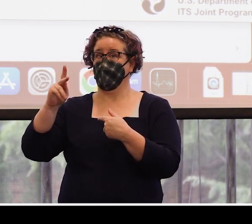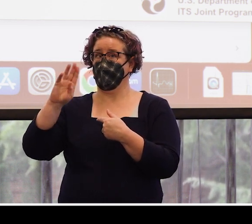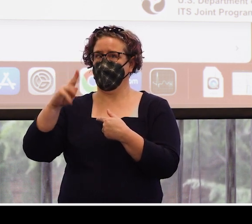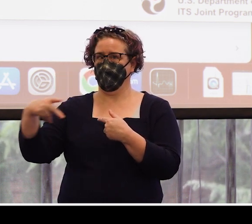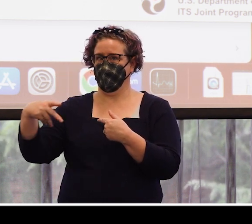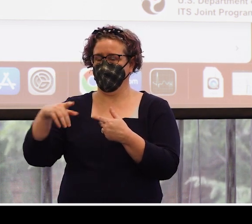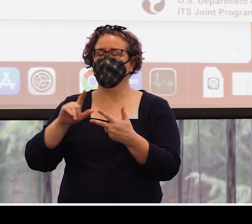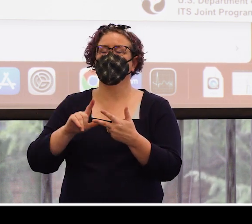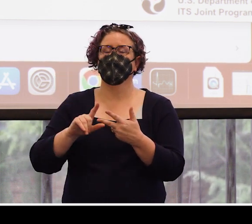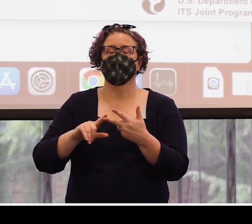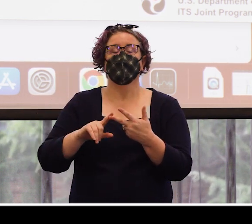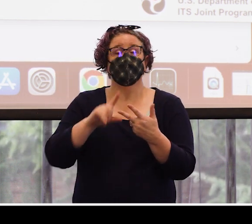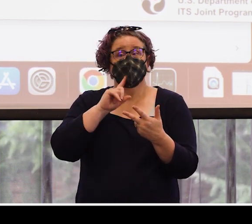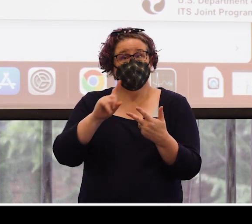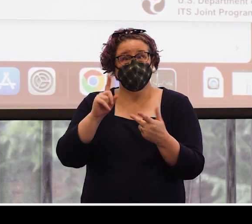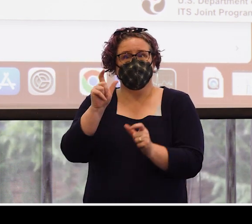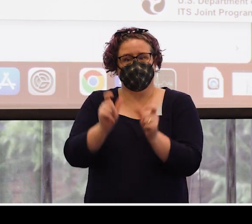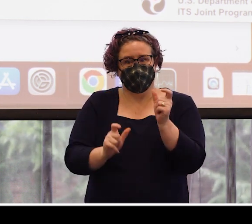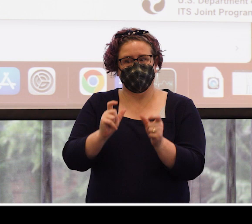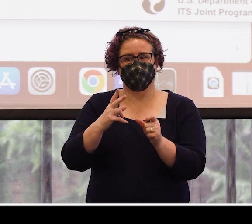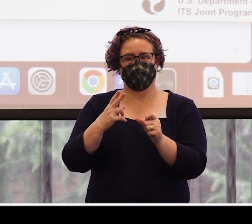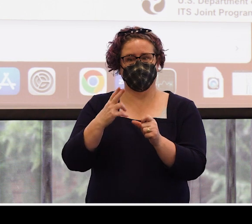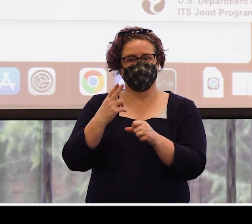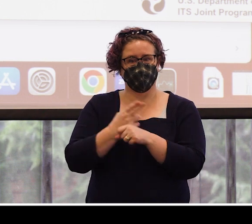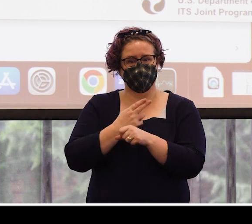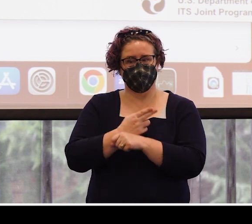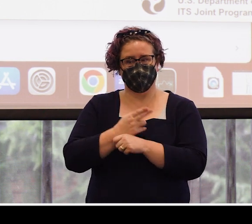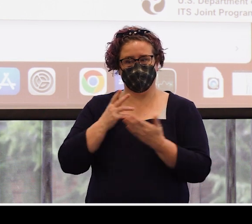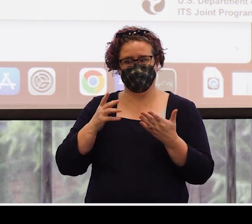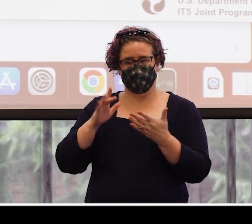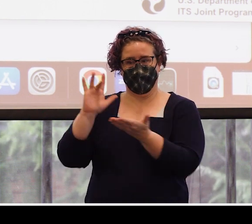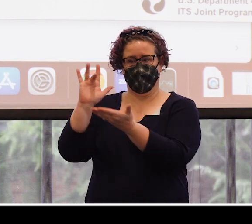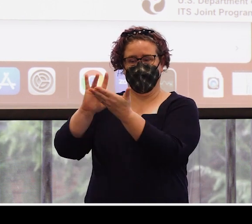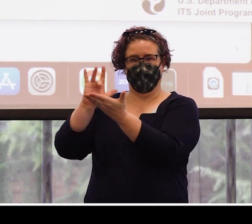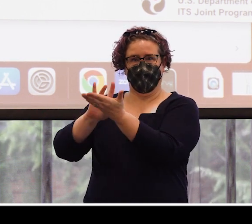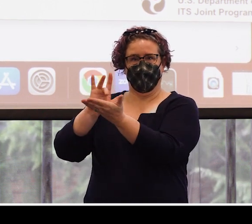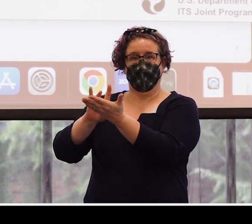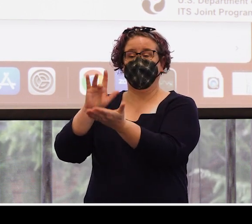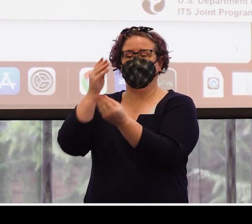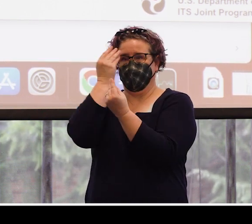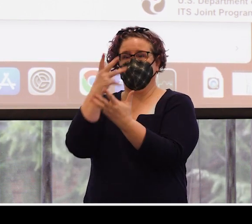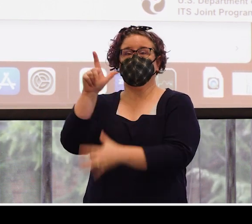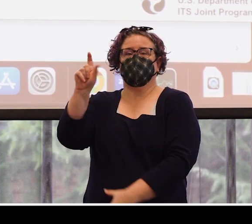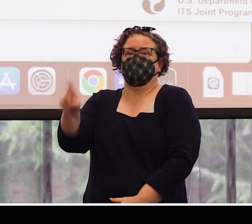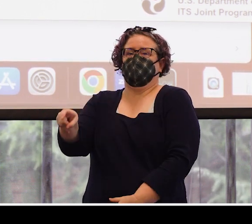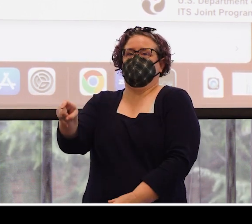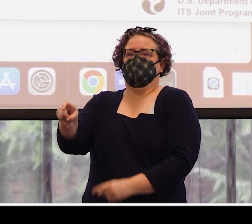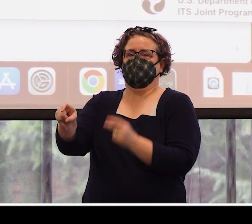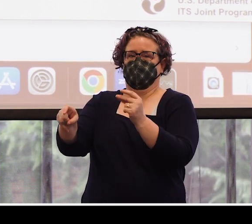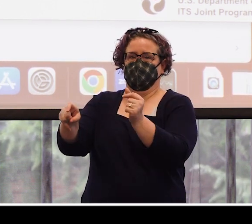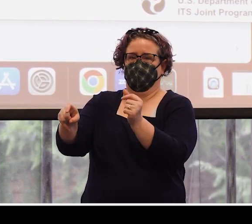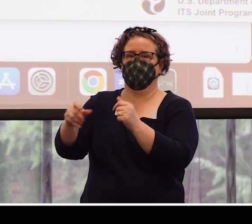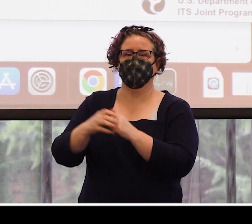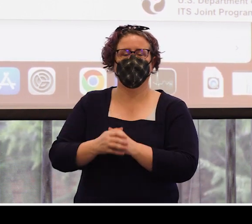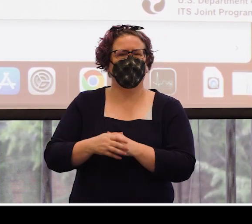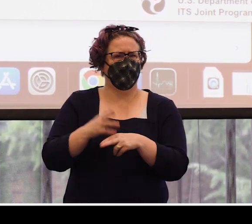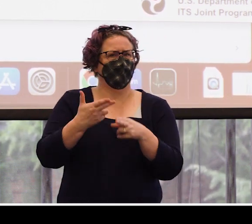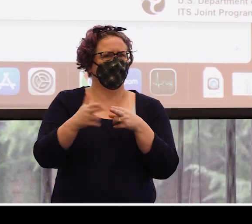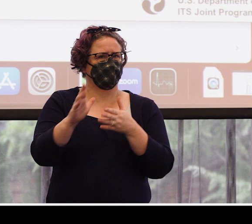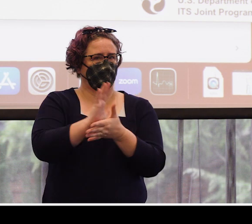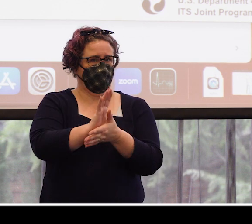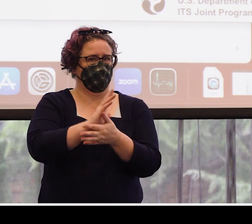sure that people are able to navigate by information they need. We have a quick demo video of